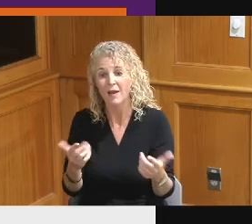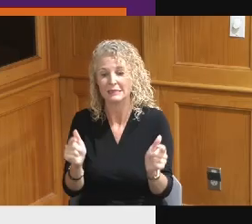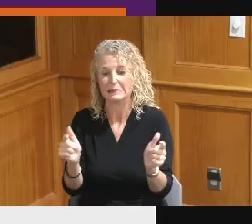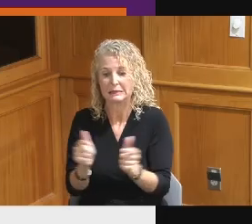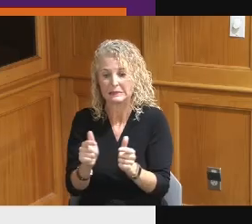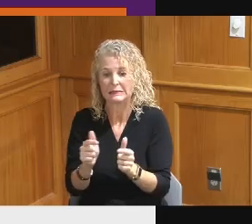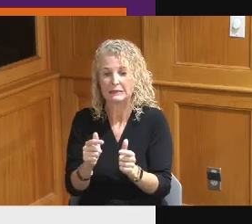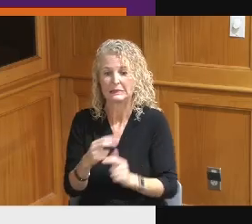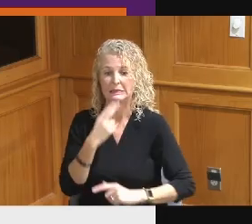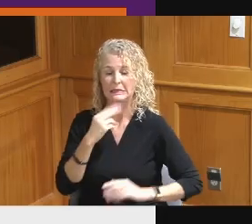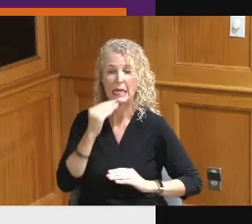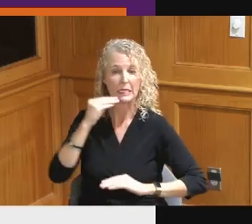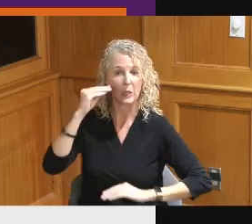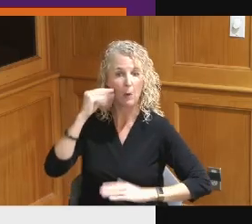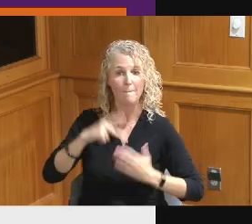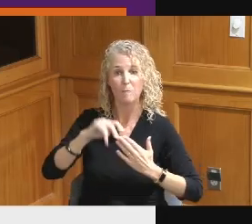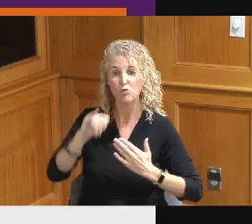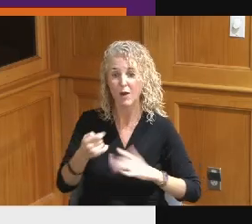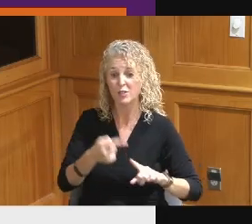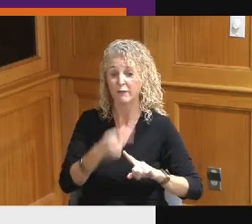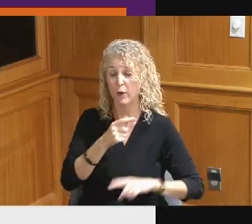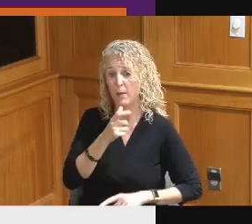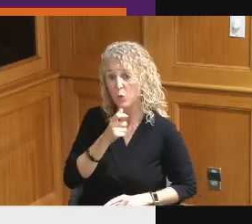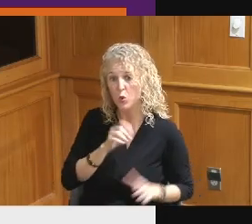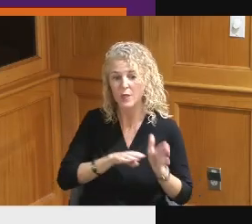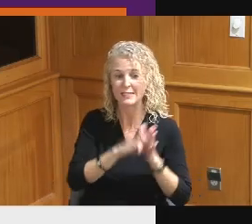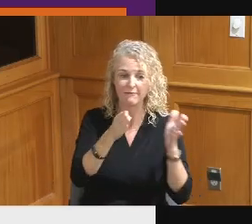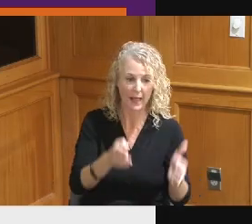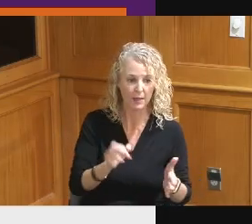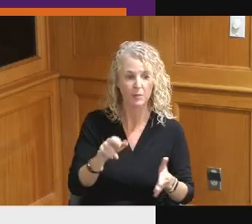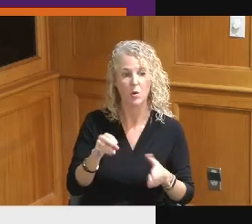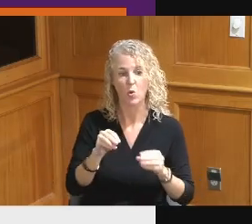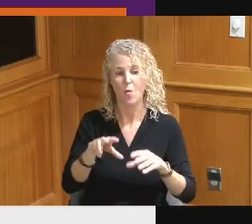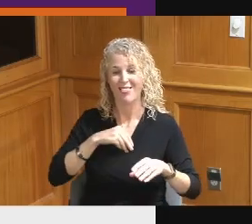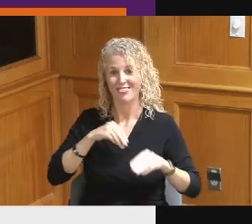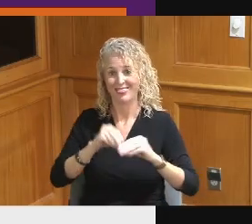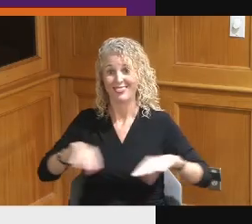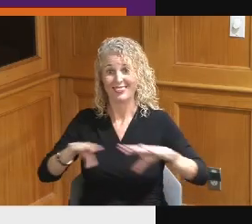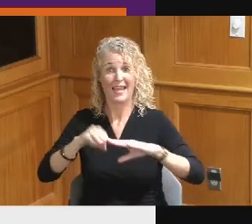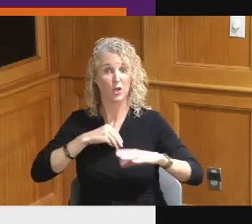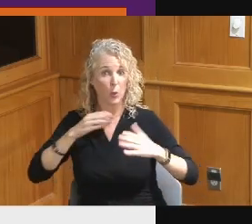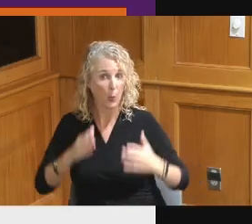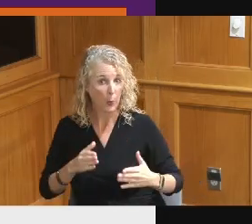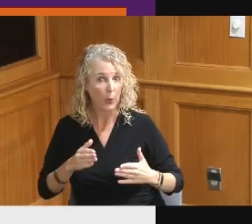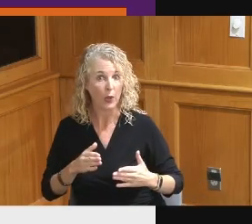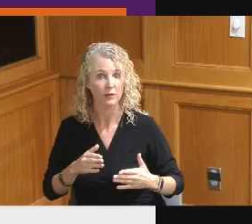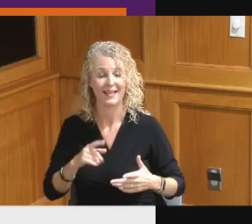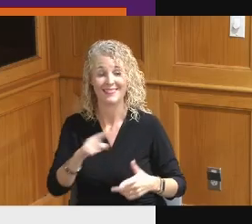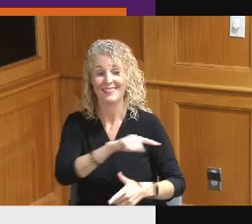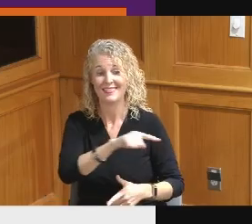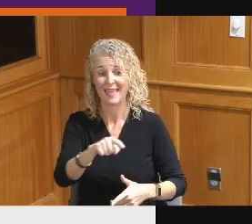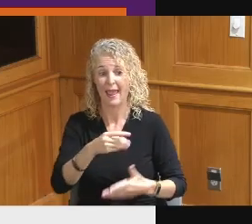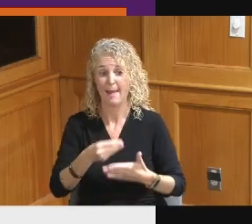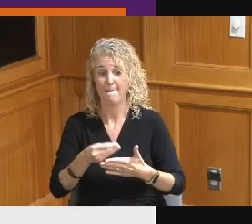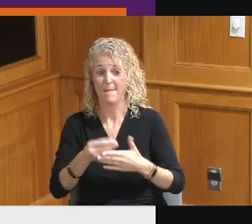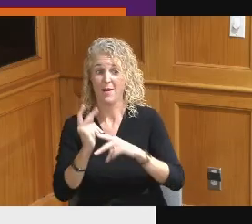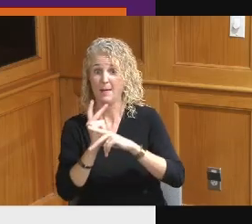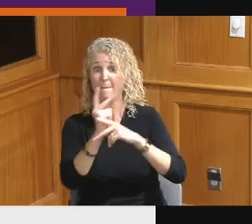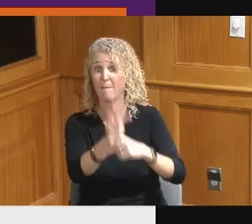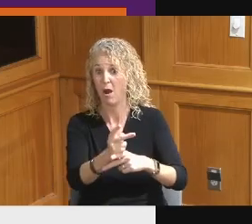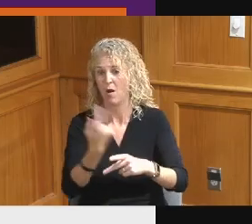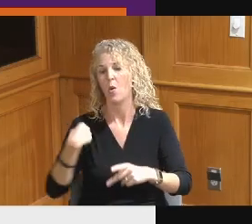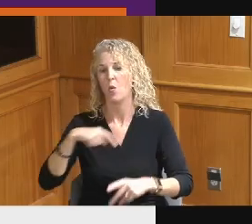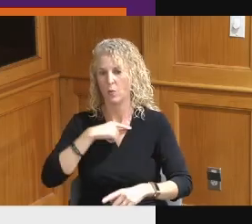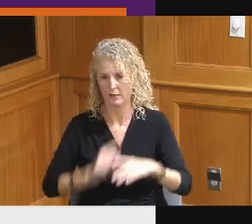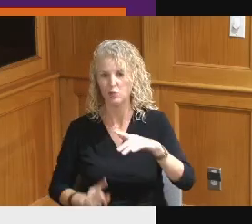will come from a developer who's got an idea, who owns land or who can acquire land, and then ultimately is willing to borrow the money or take on the obligations of using these